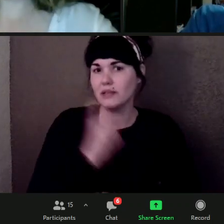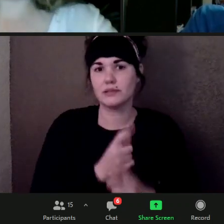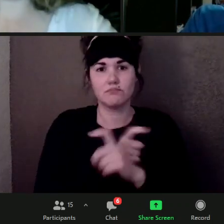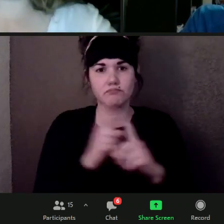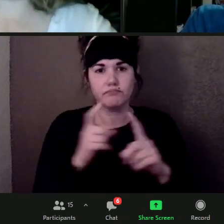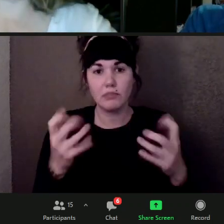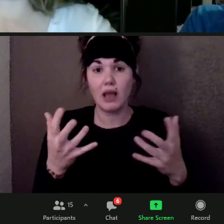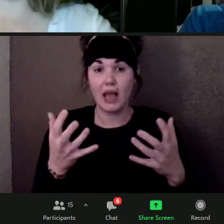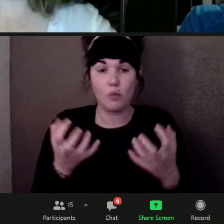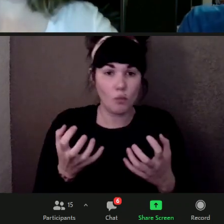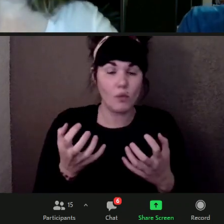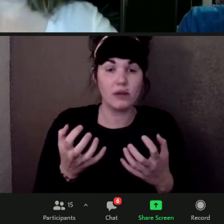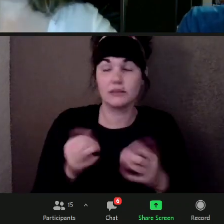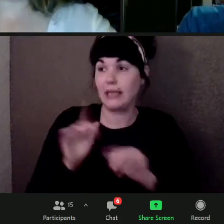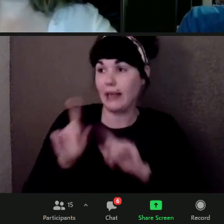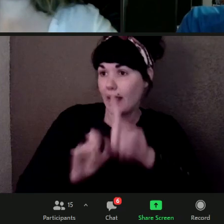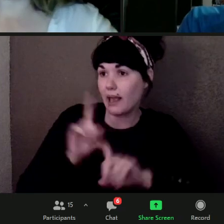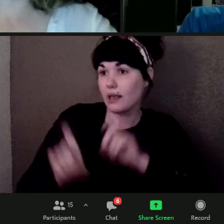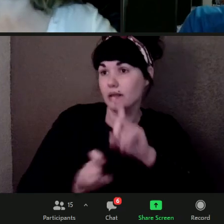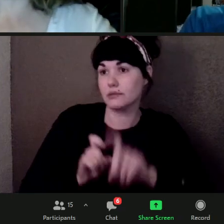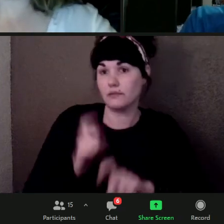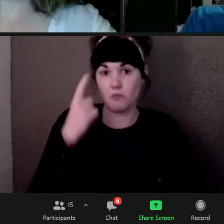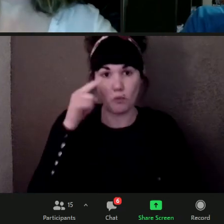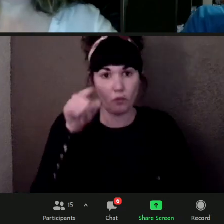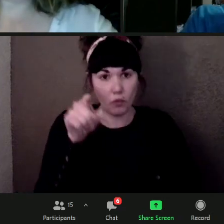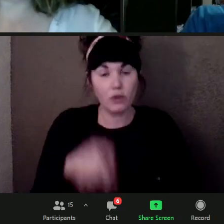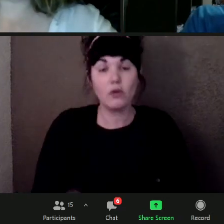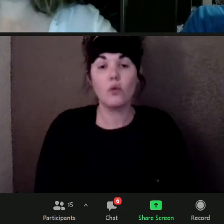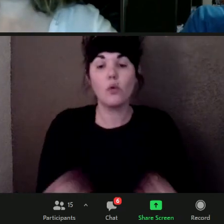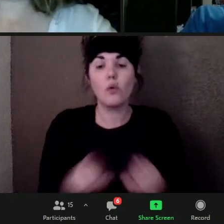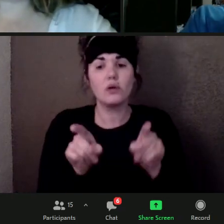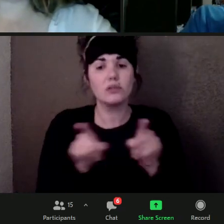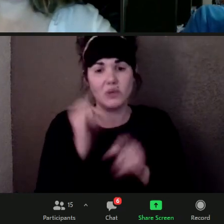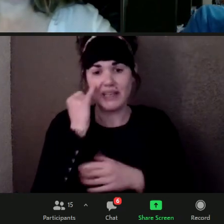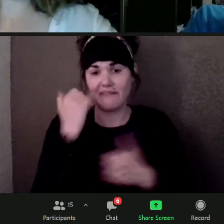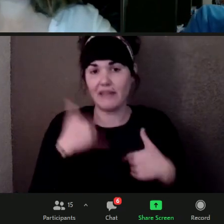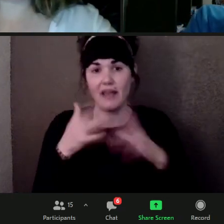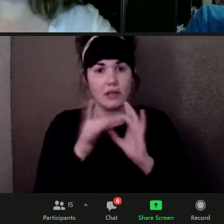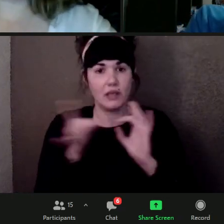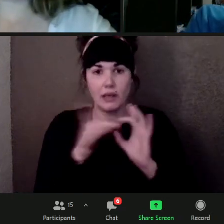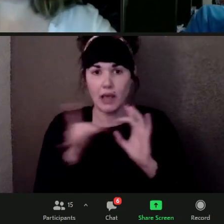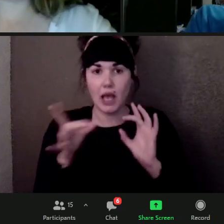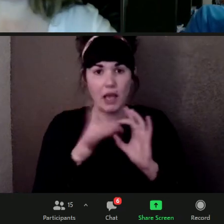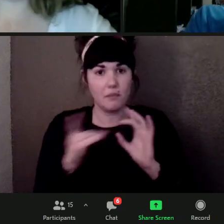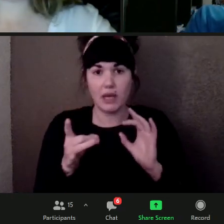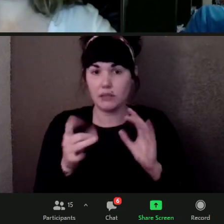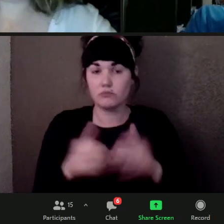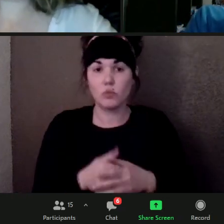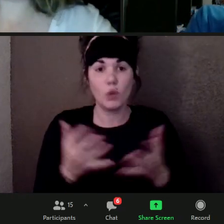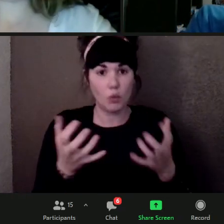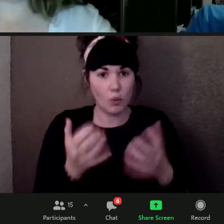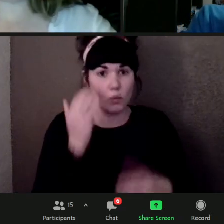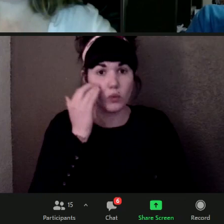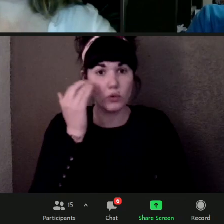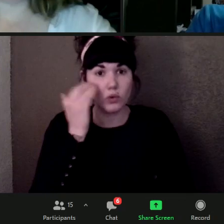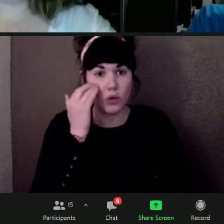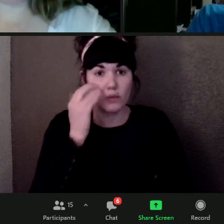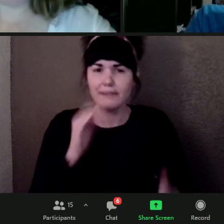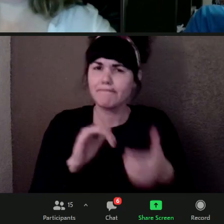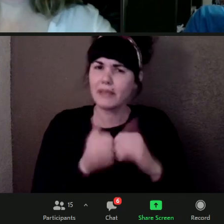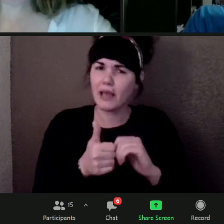them. And we also want to hear your comments. And you can ask your questions or comments by